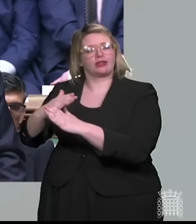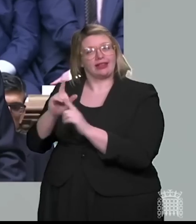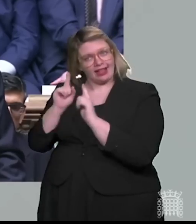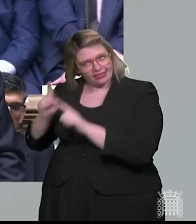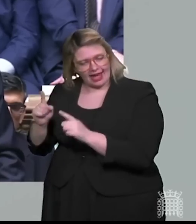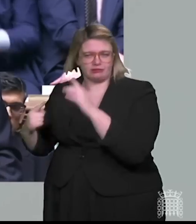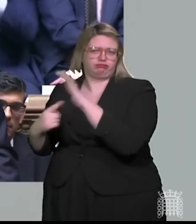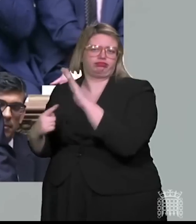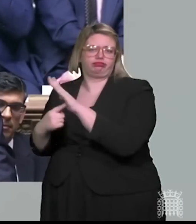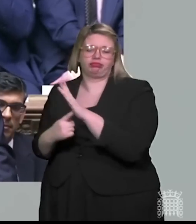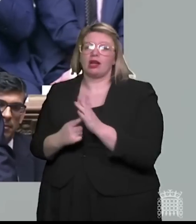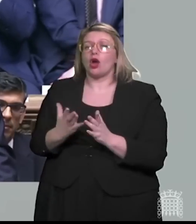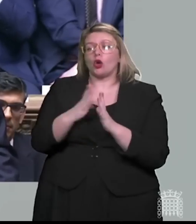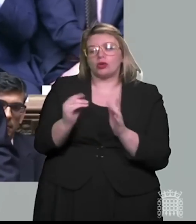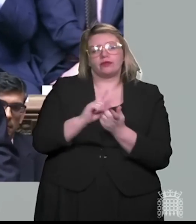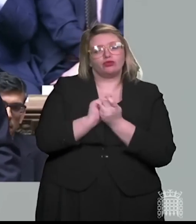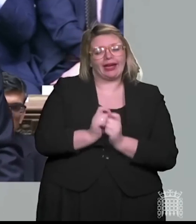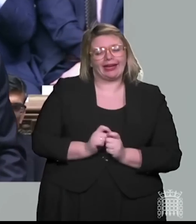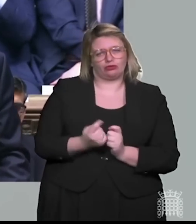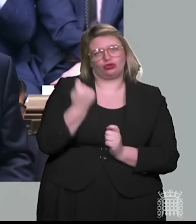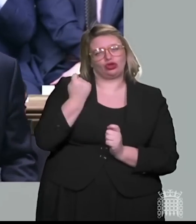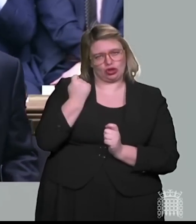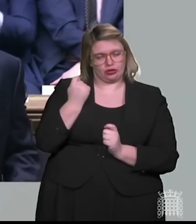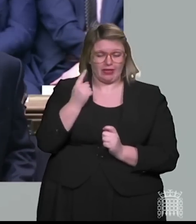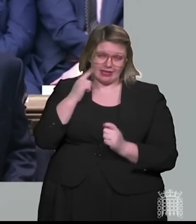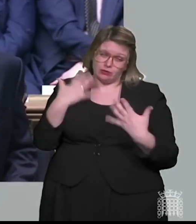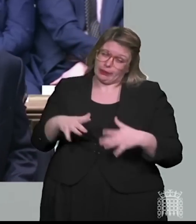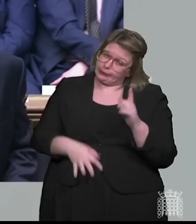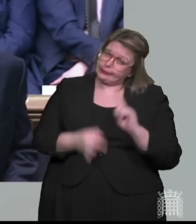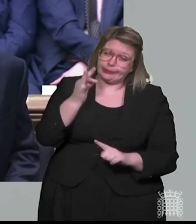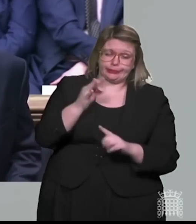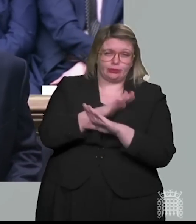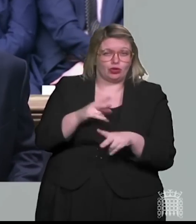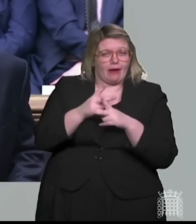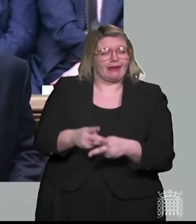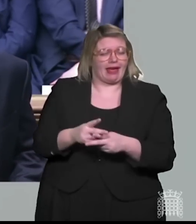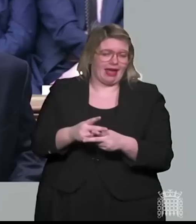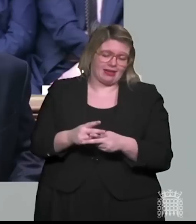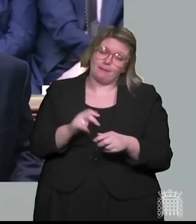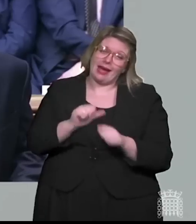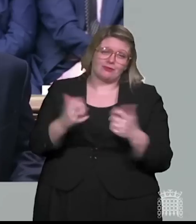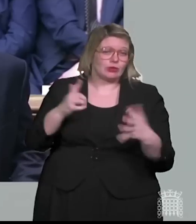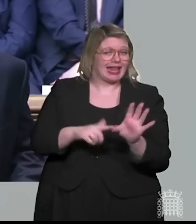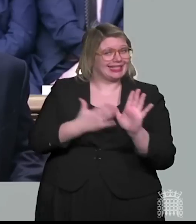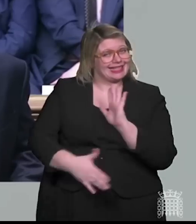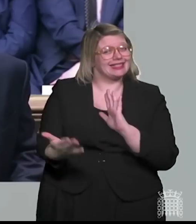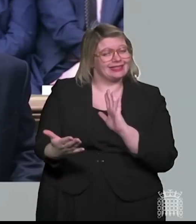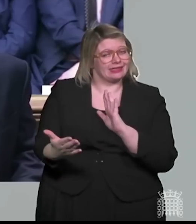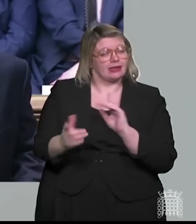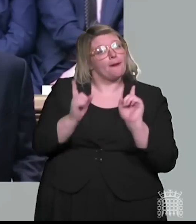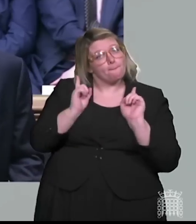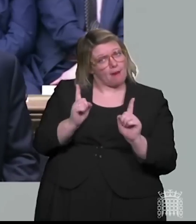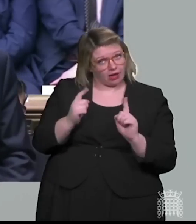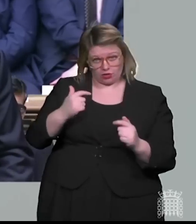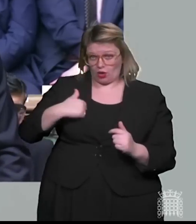earlier Conservative reforms, they amount to the most significant improvements to childcare provision in a decade. But if we really